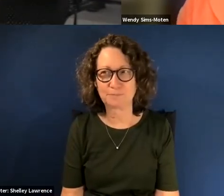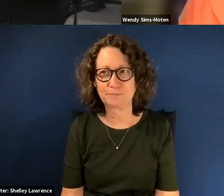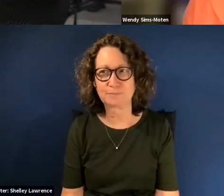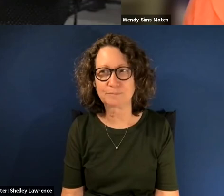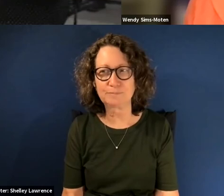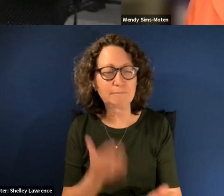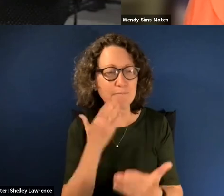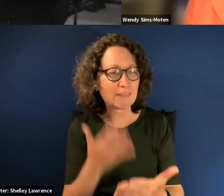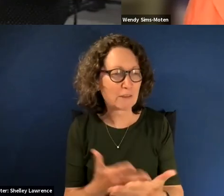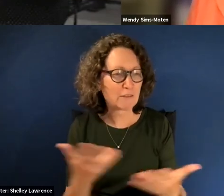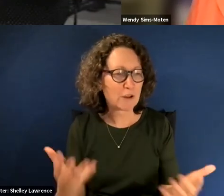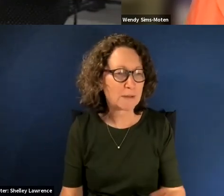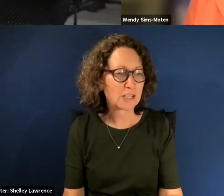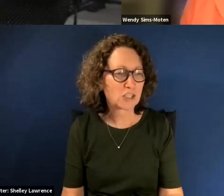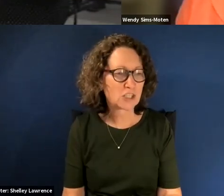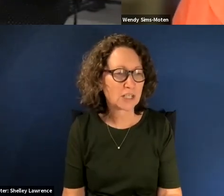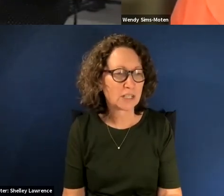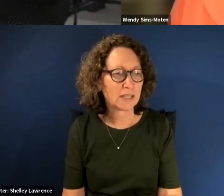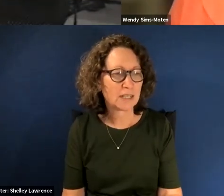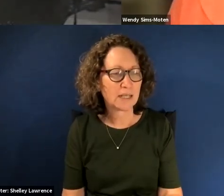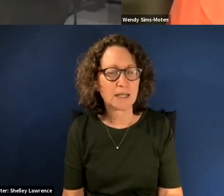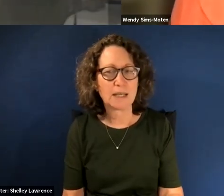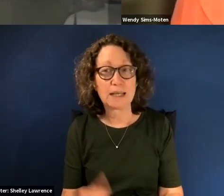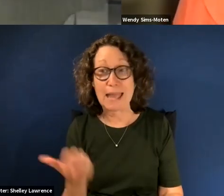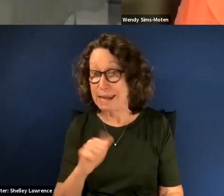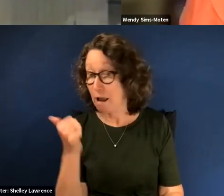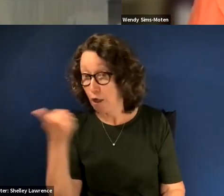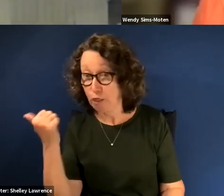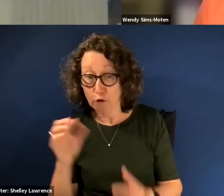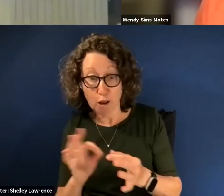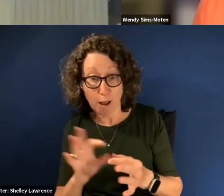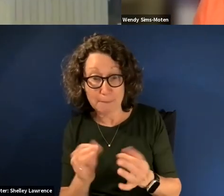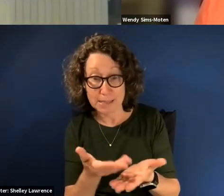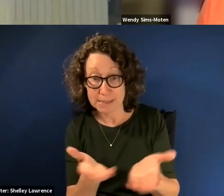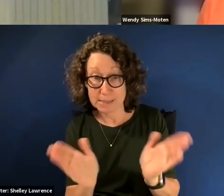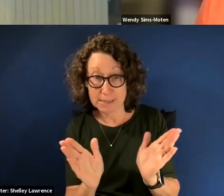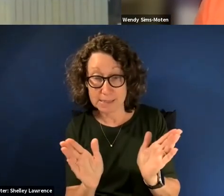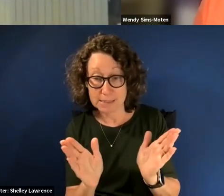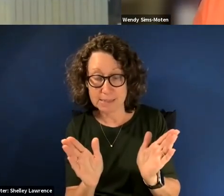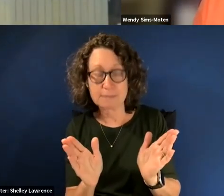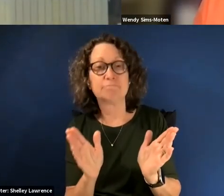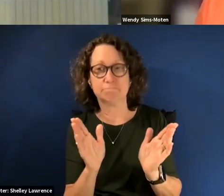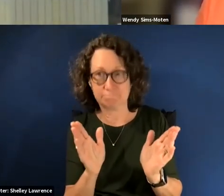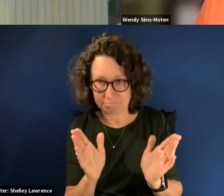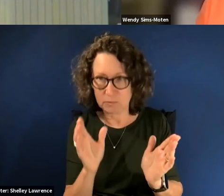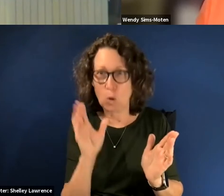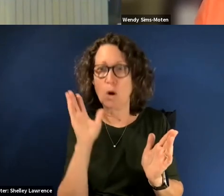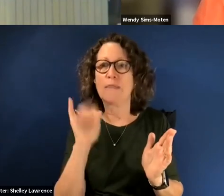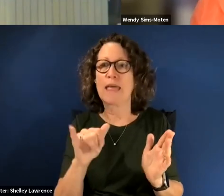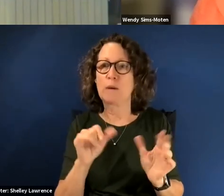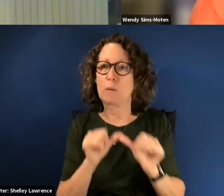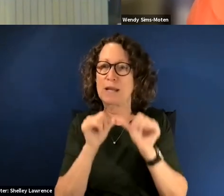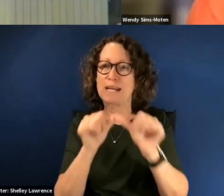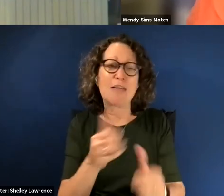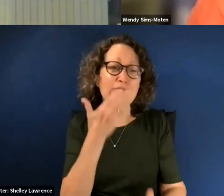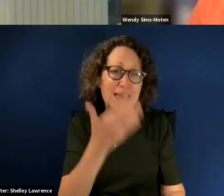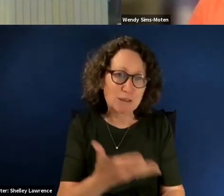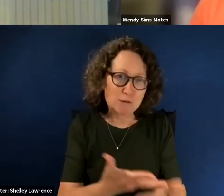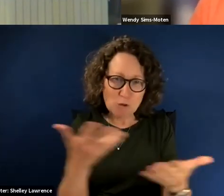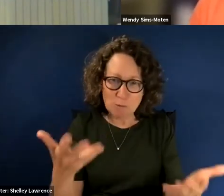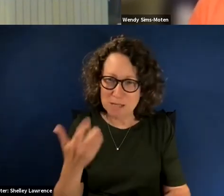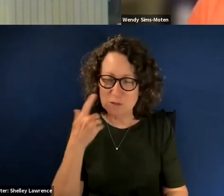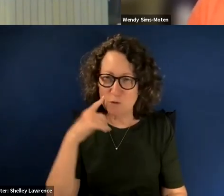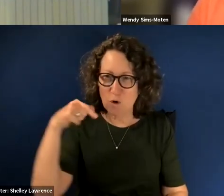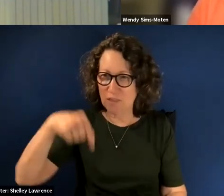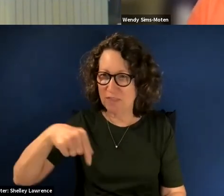Thank you very much. Any other comments from board members? And with that, we will continue on. Thank you so much for